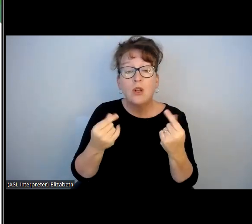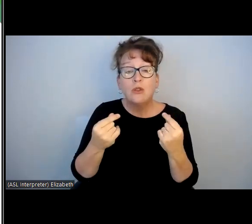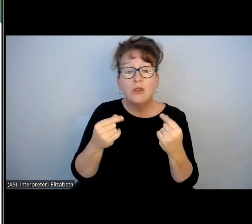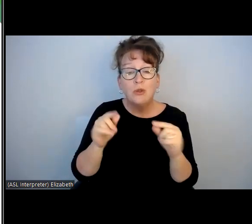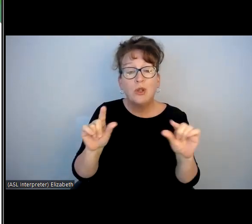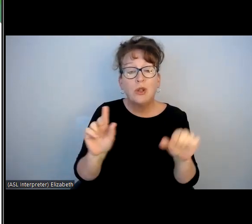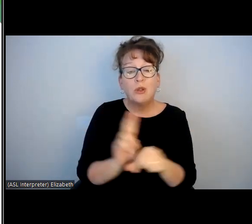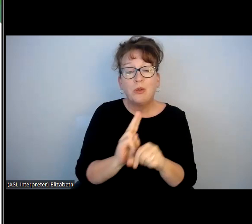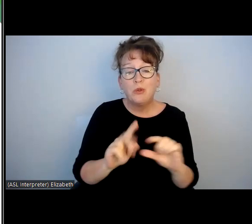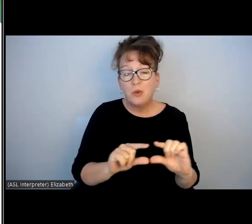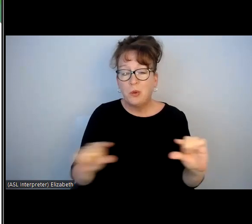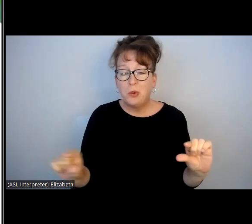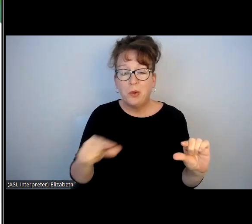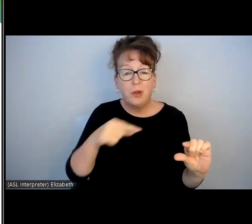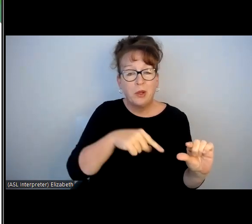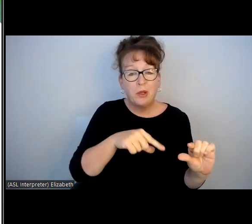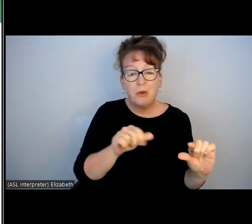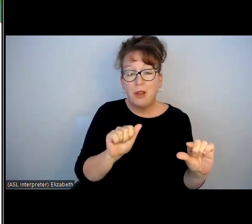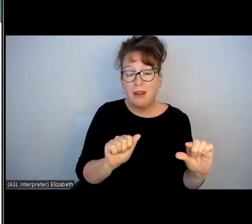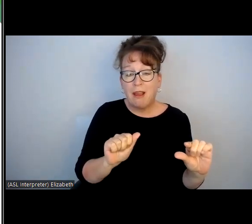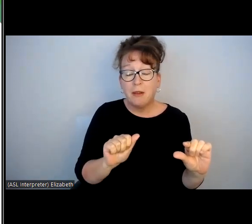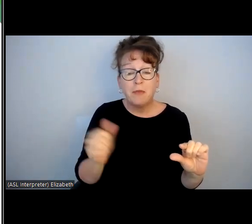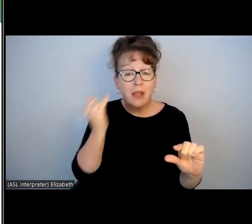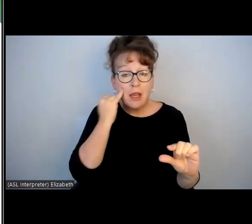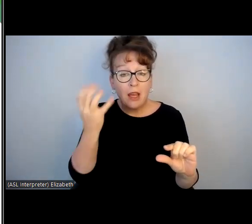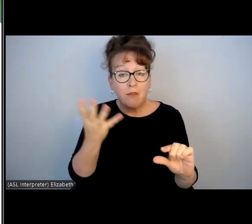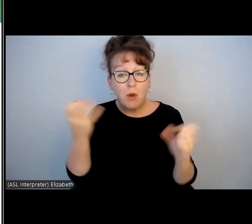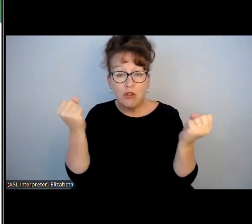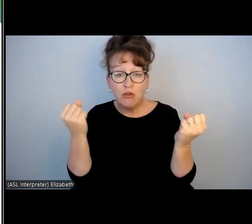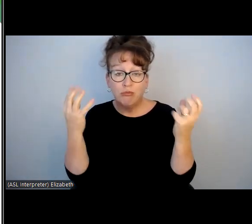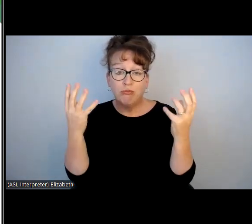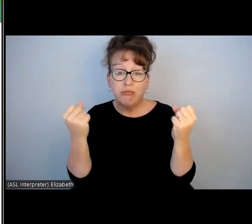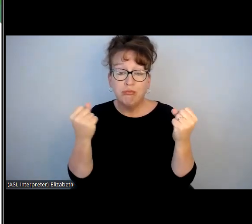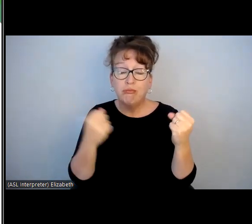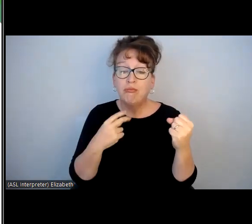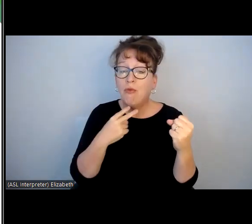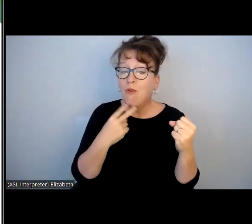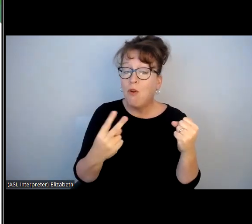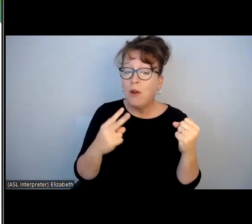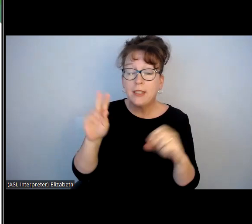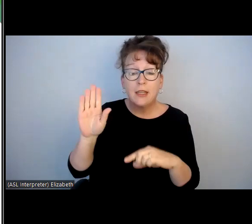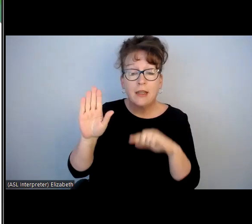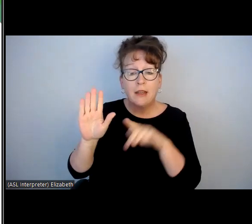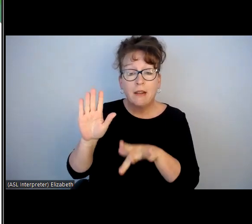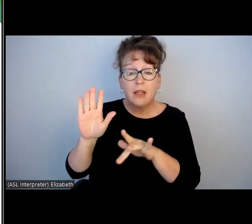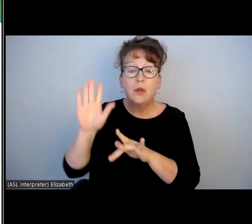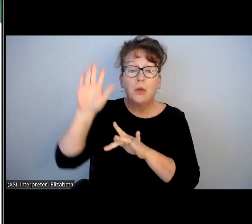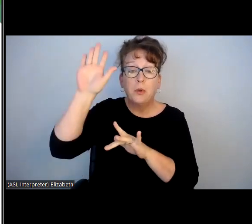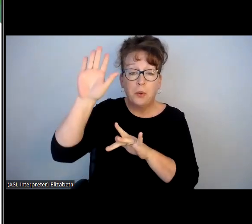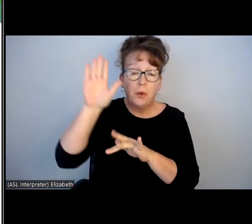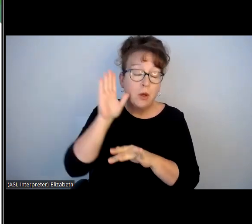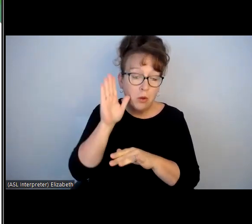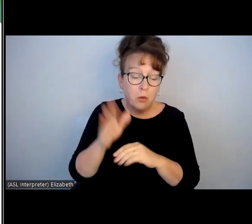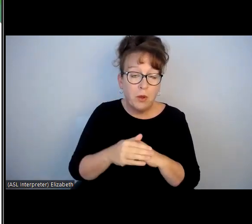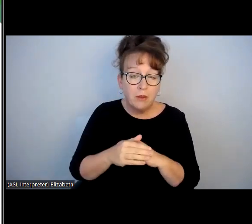Q&A box. If you'd like to make a comment verbally, please raise your hand on Zoom and I can unmute you. If you are